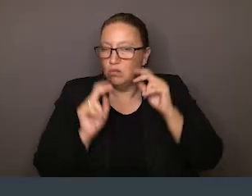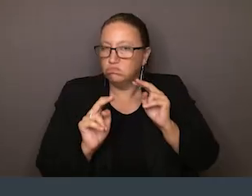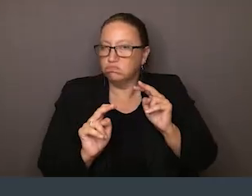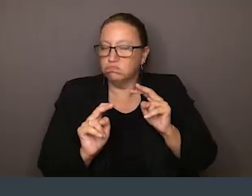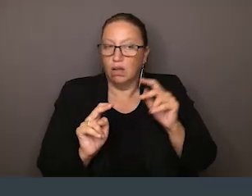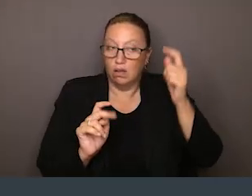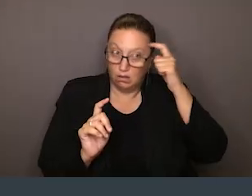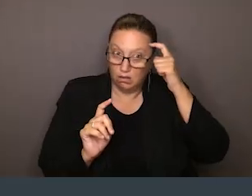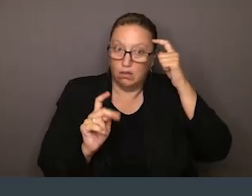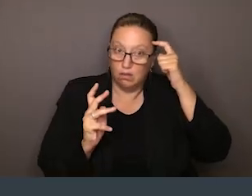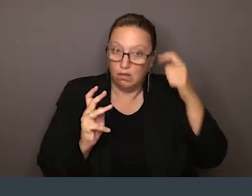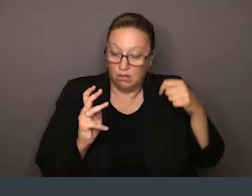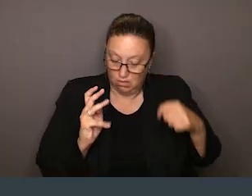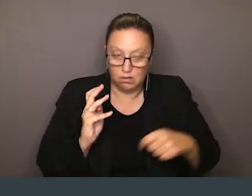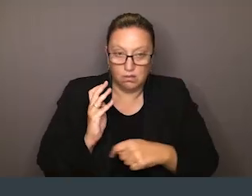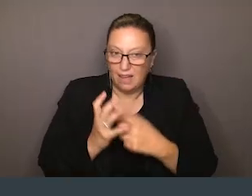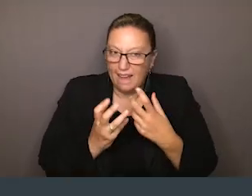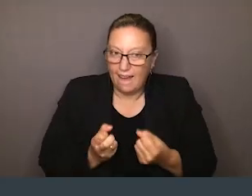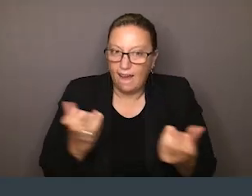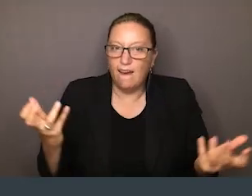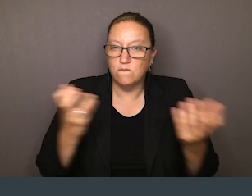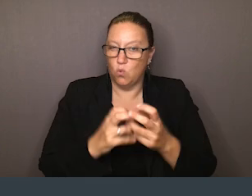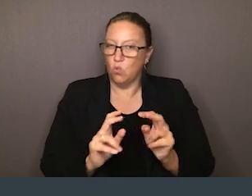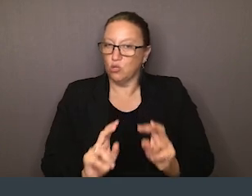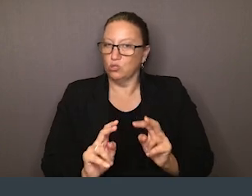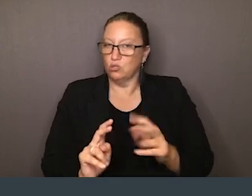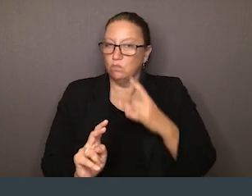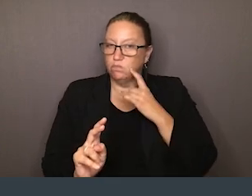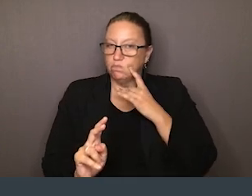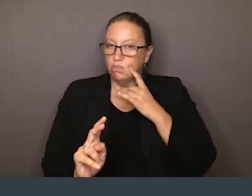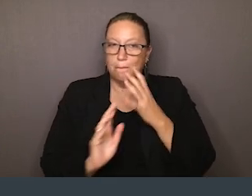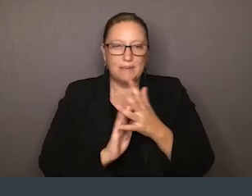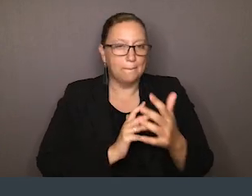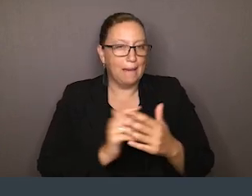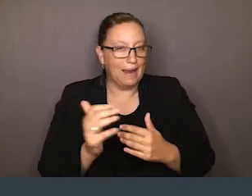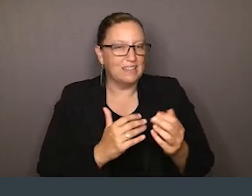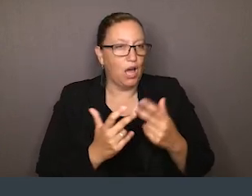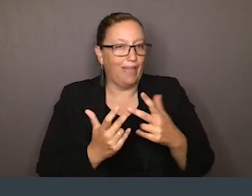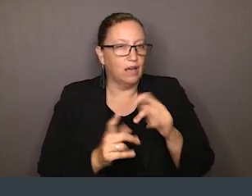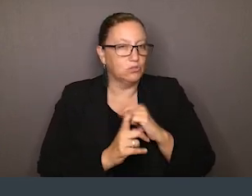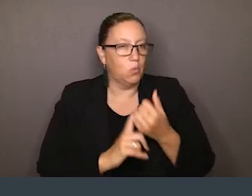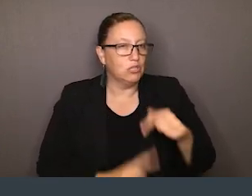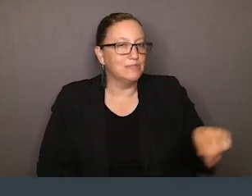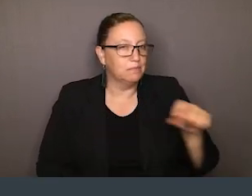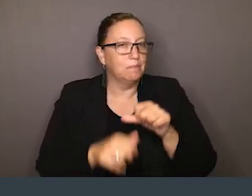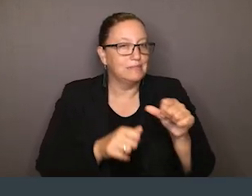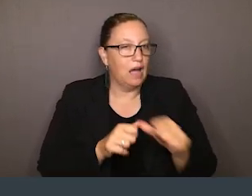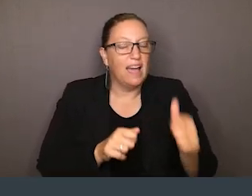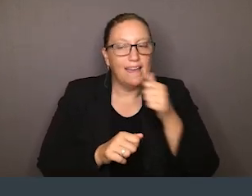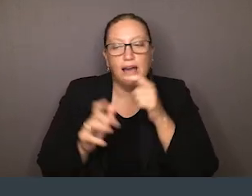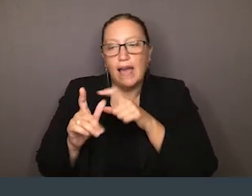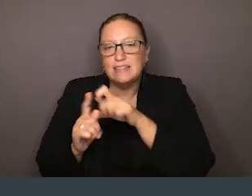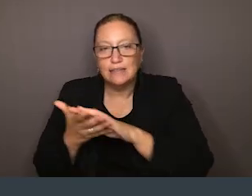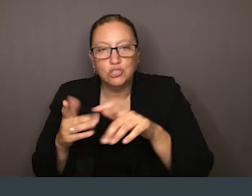situations where those things come together. This makes really good management of those other conditions very important, because the better